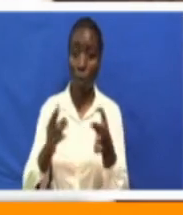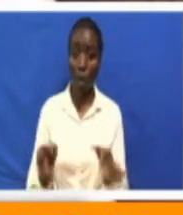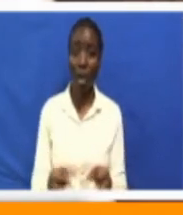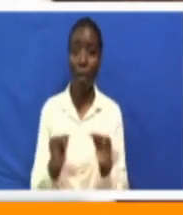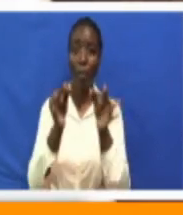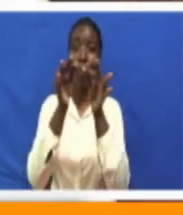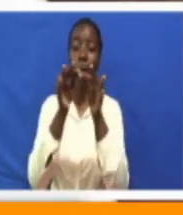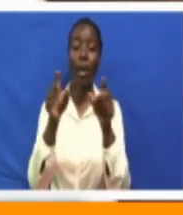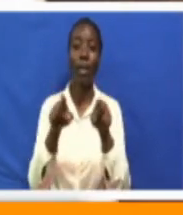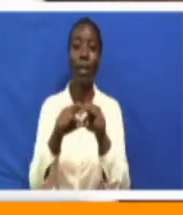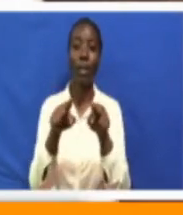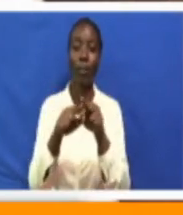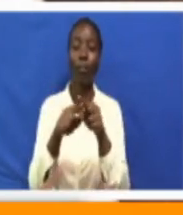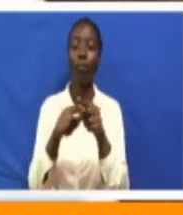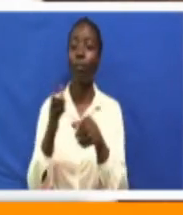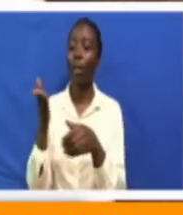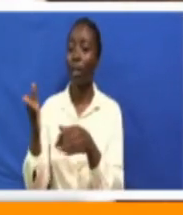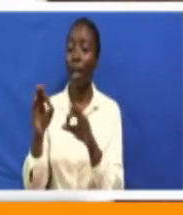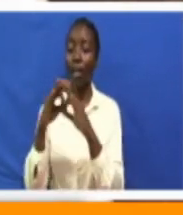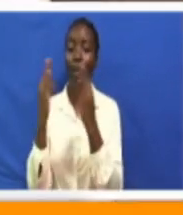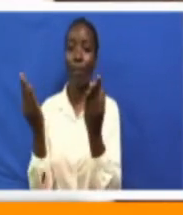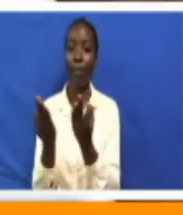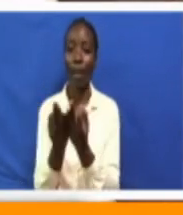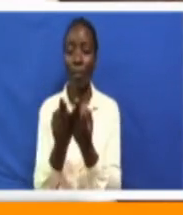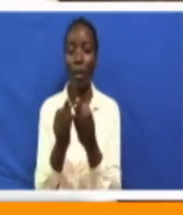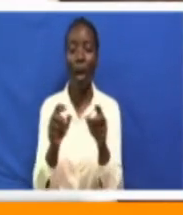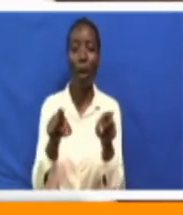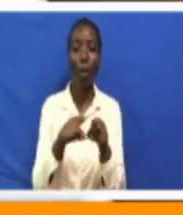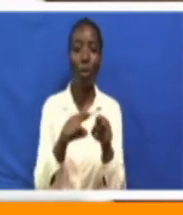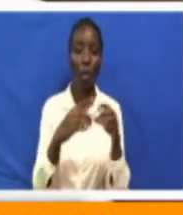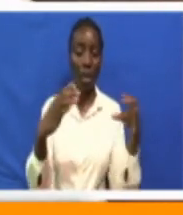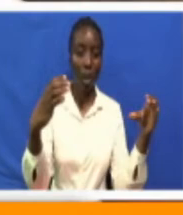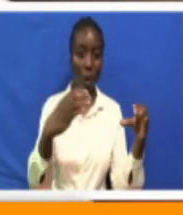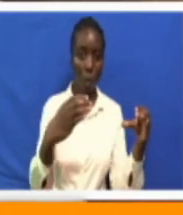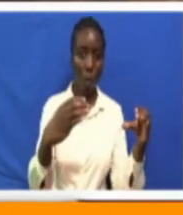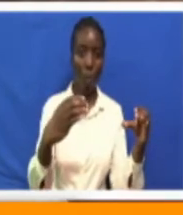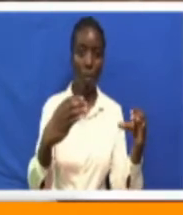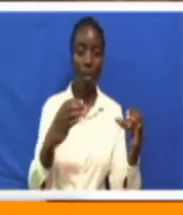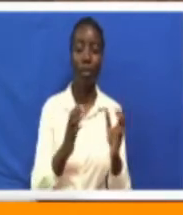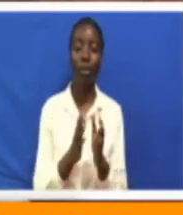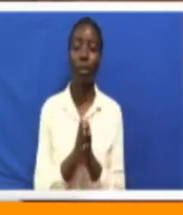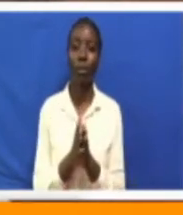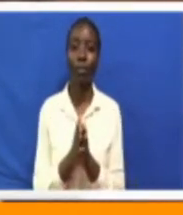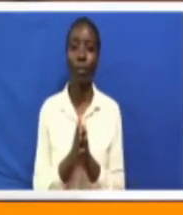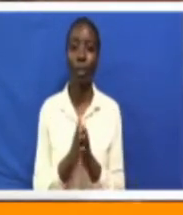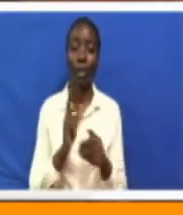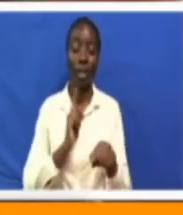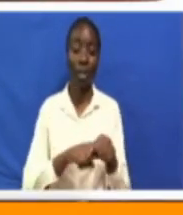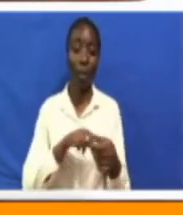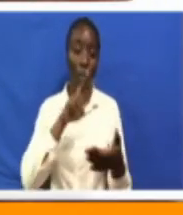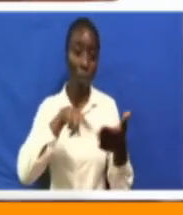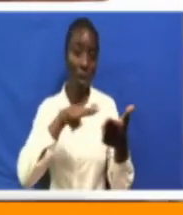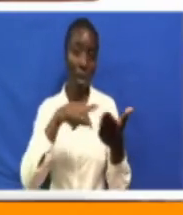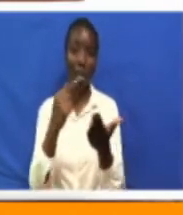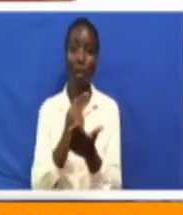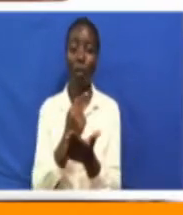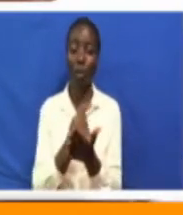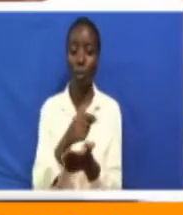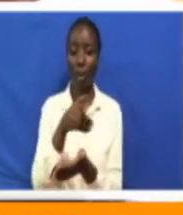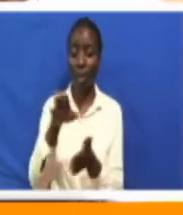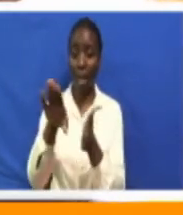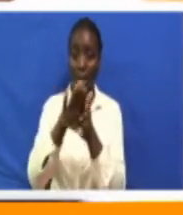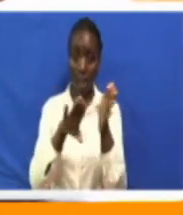as we read in our families in our communities and that's really the gospels and the Bible